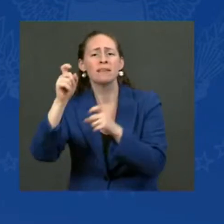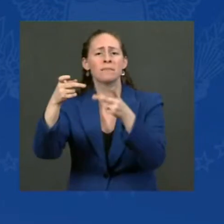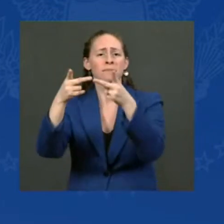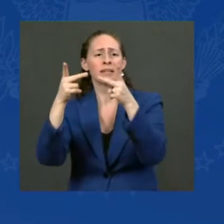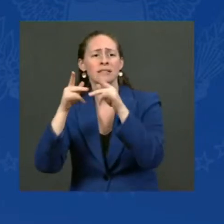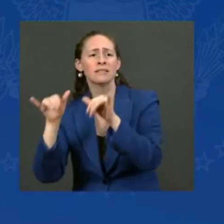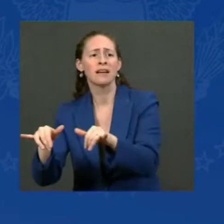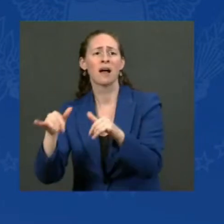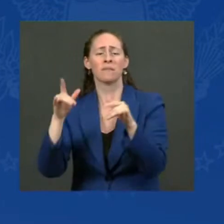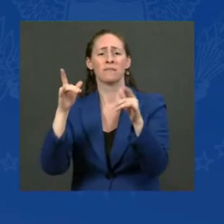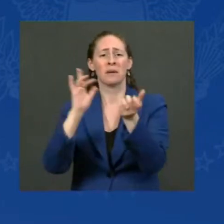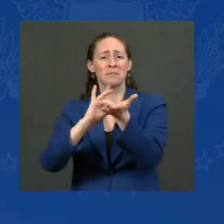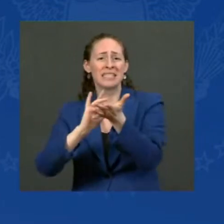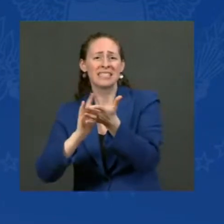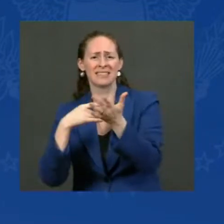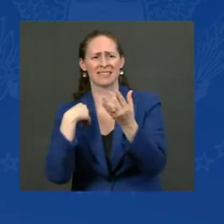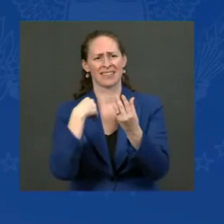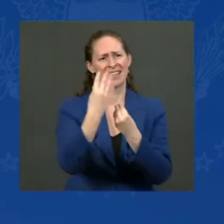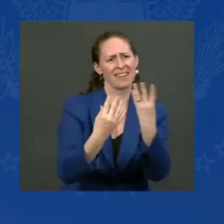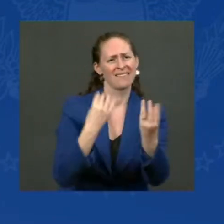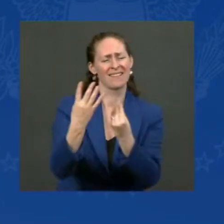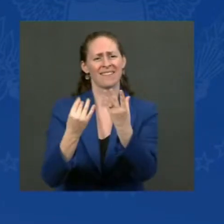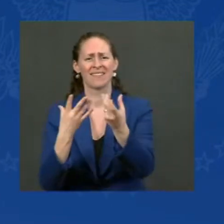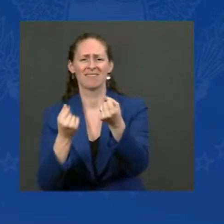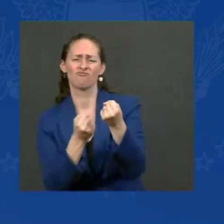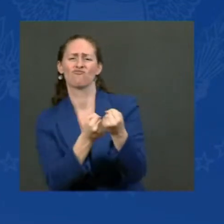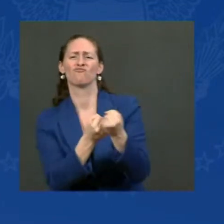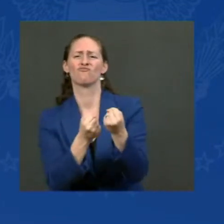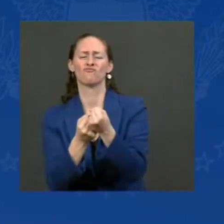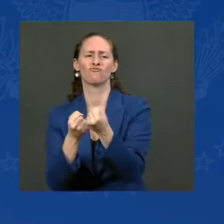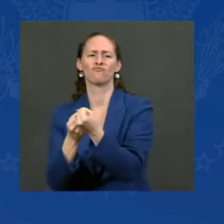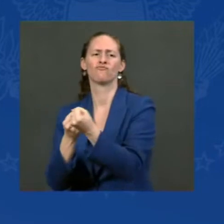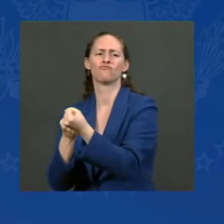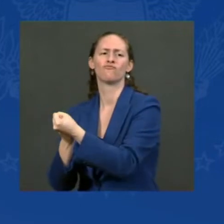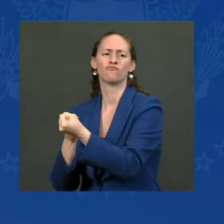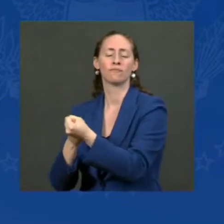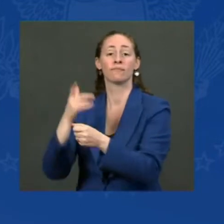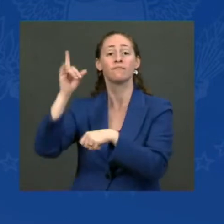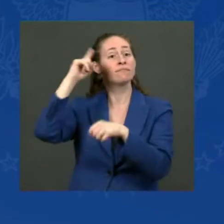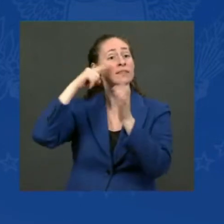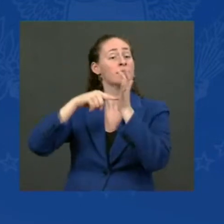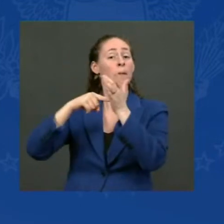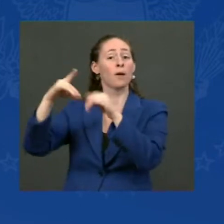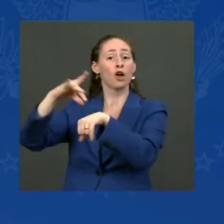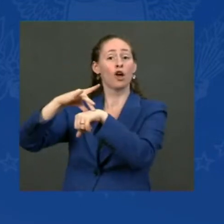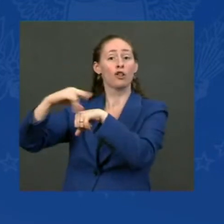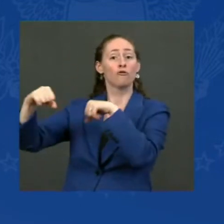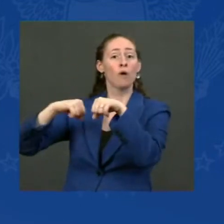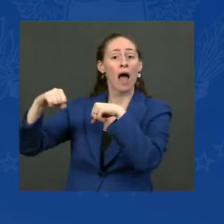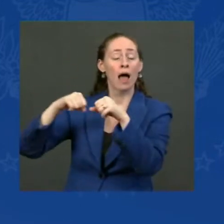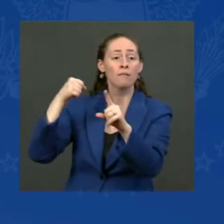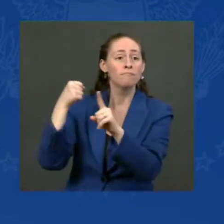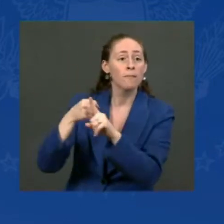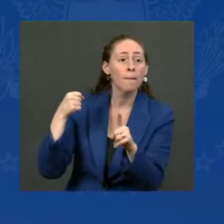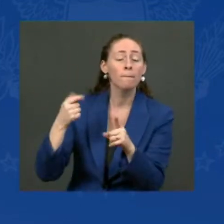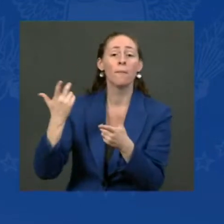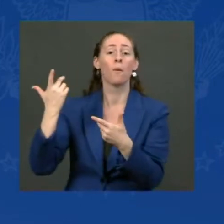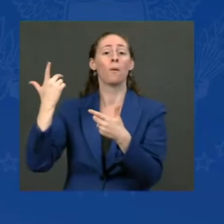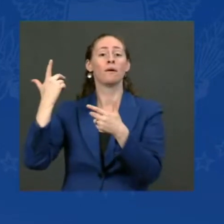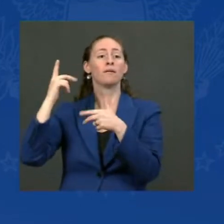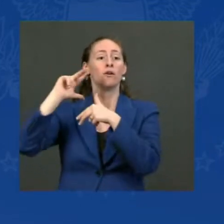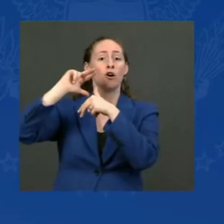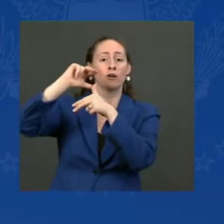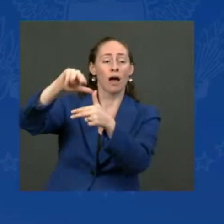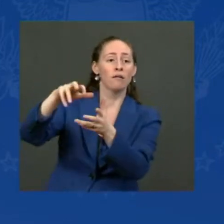of people in need. When the earthquake strikes, the typhoon rages, or disaster anywhere in the world,